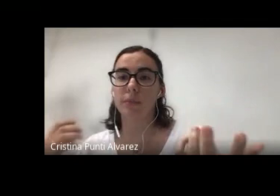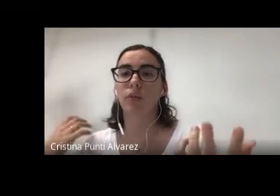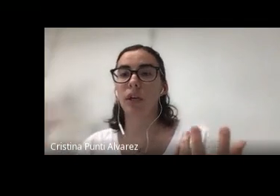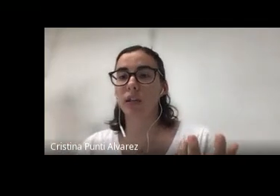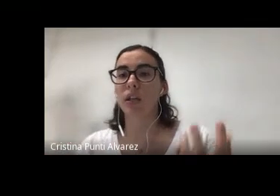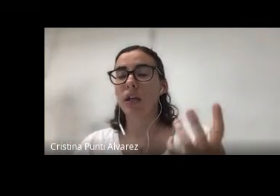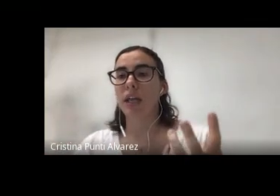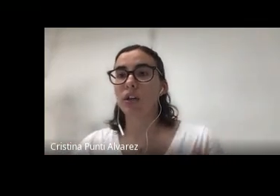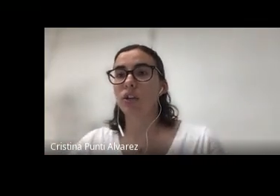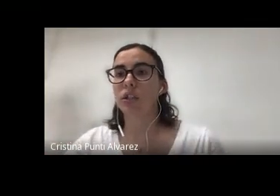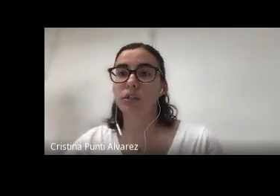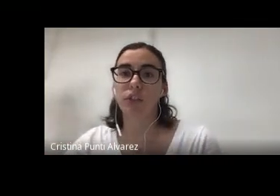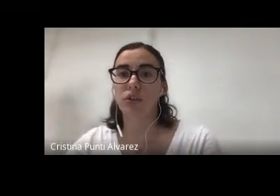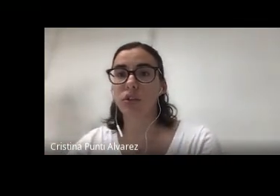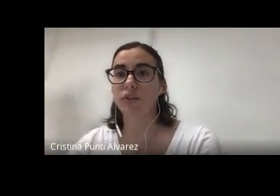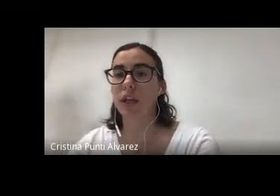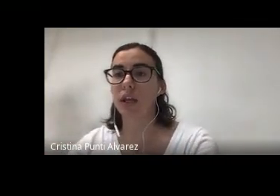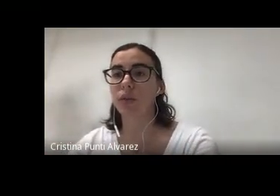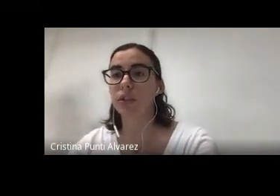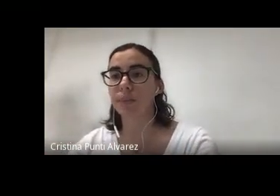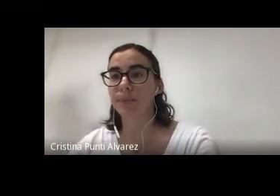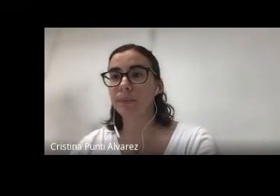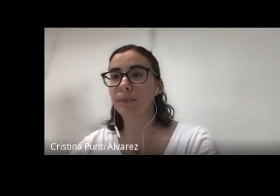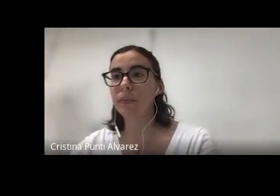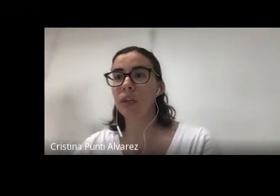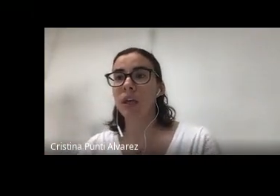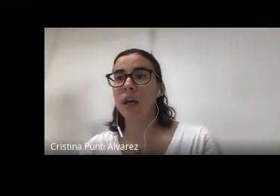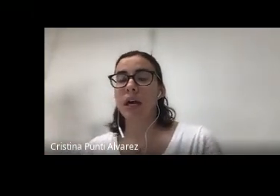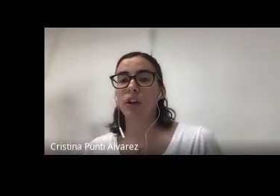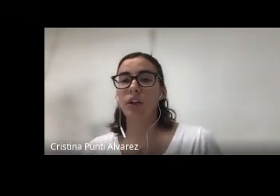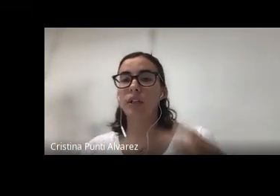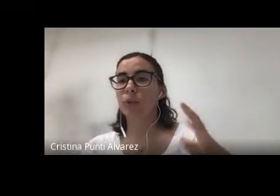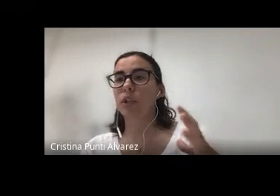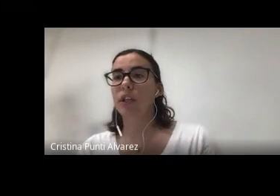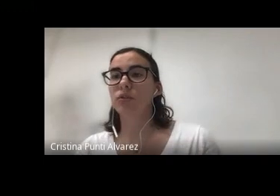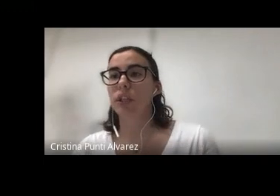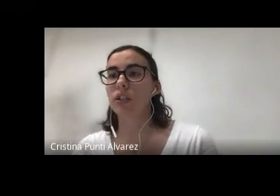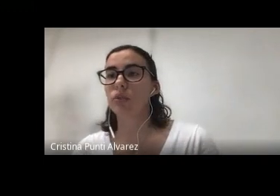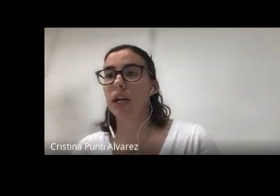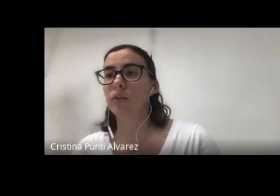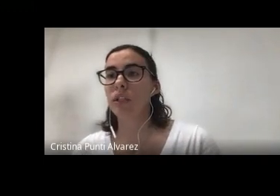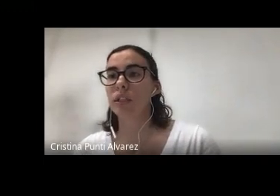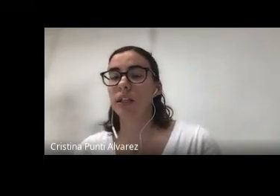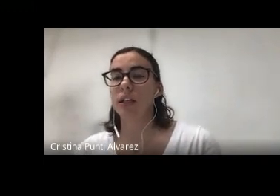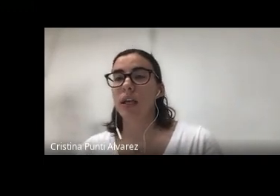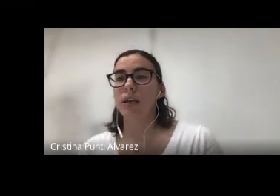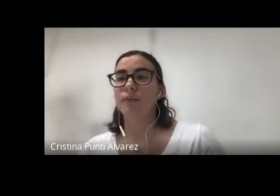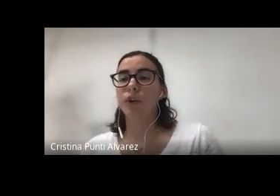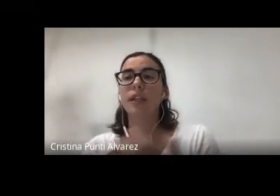to this manual and the context features of sign language. Another important thing to take into account is